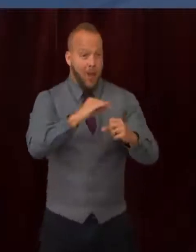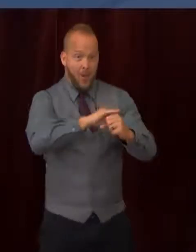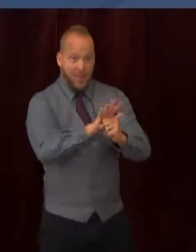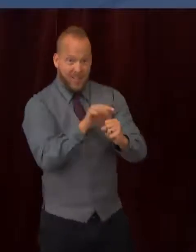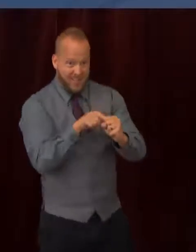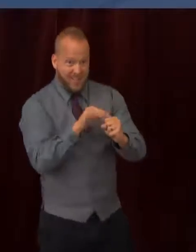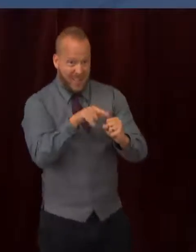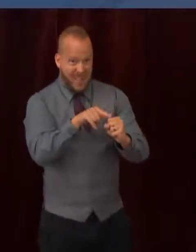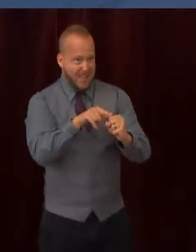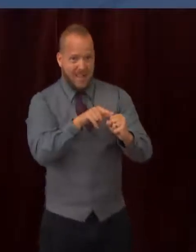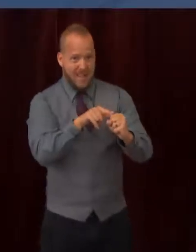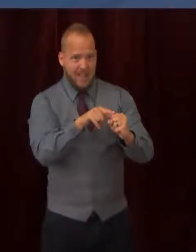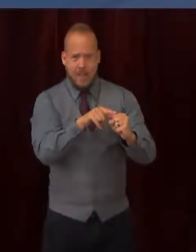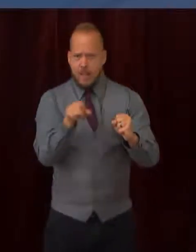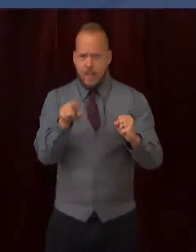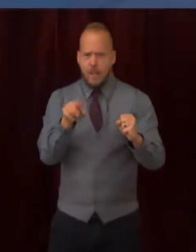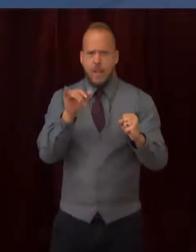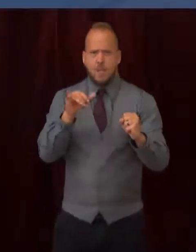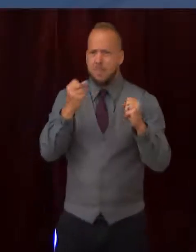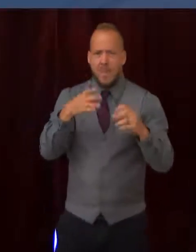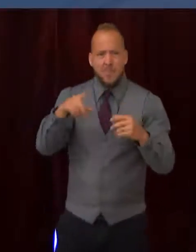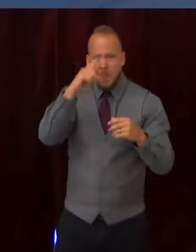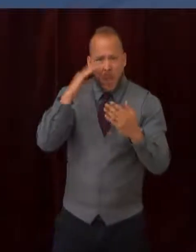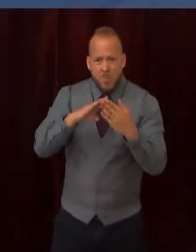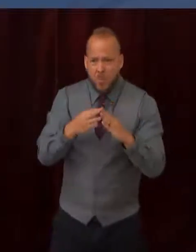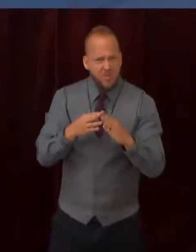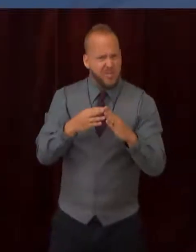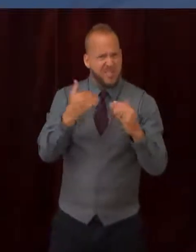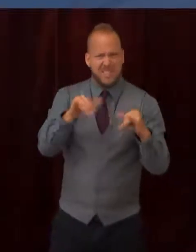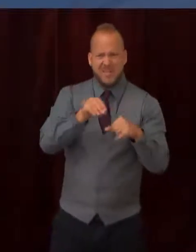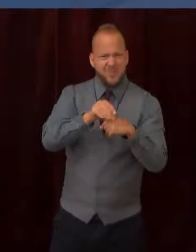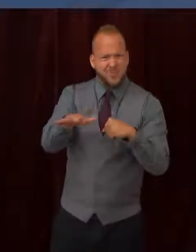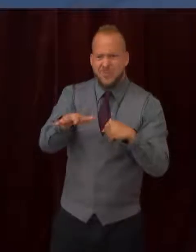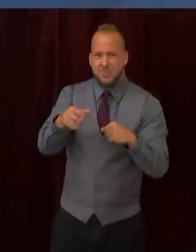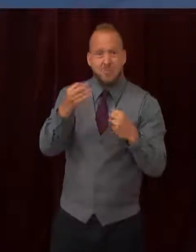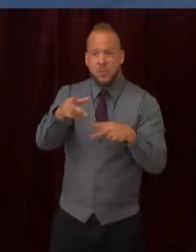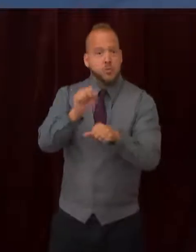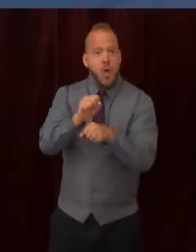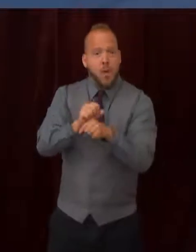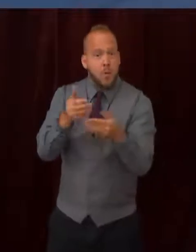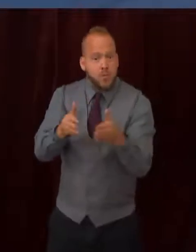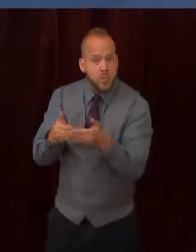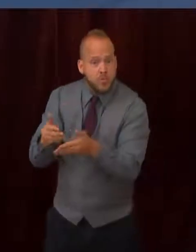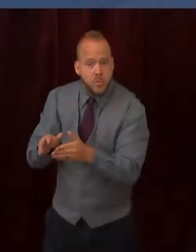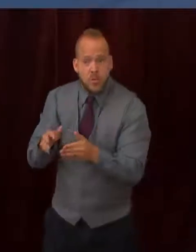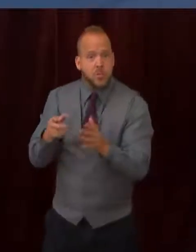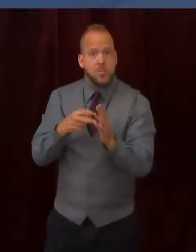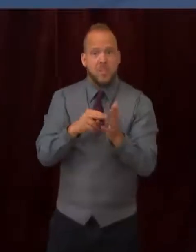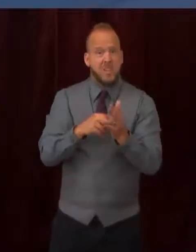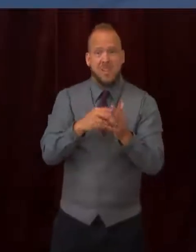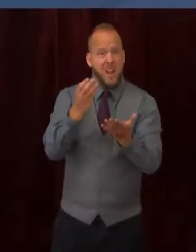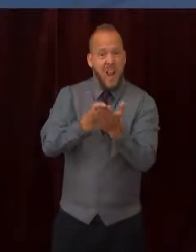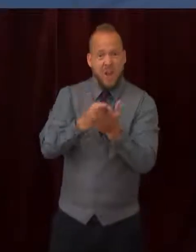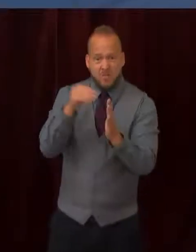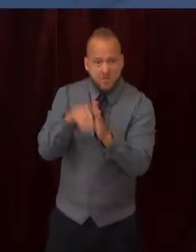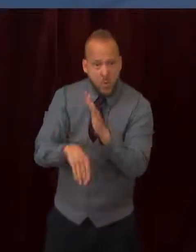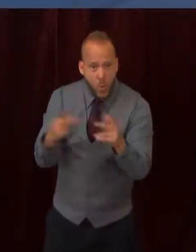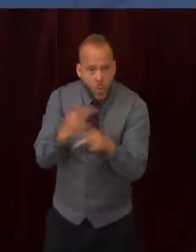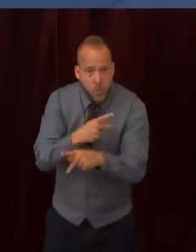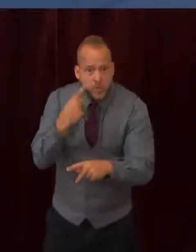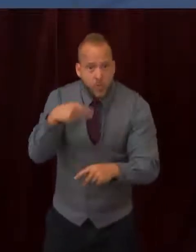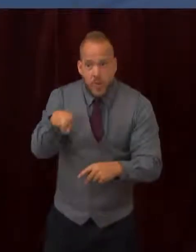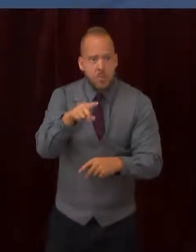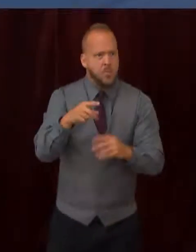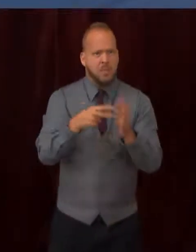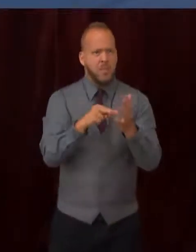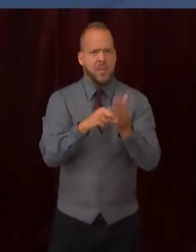loss, in many of our service industries and otherwise. So fundamentally, our efforts will continue the